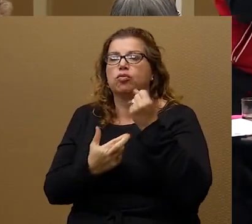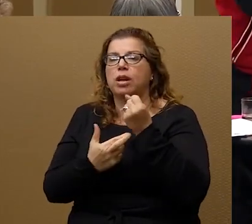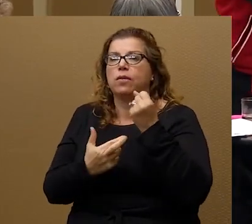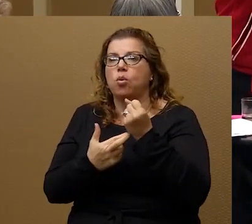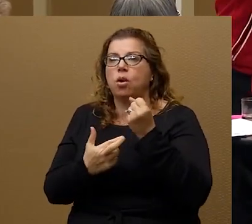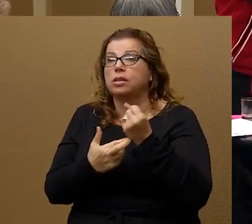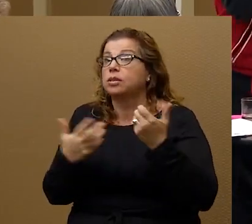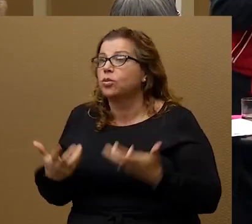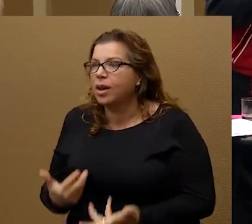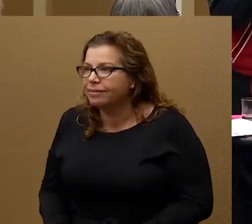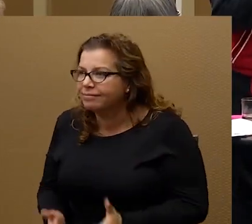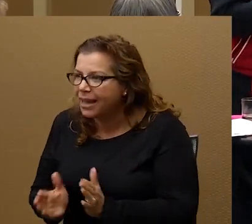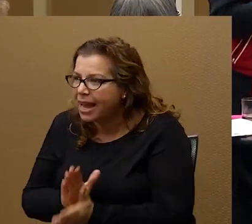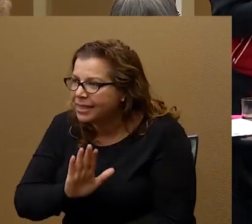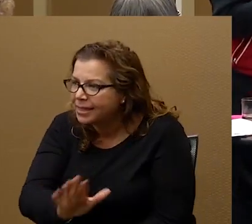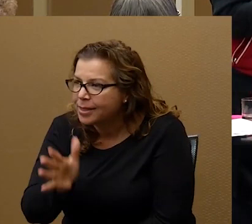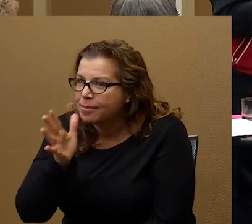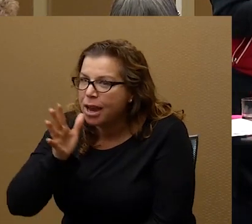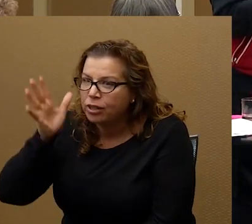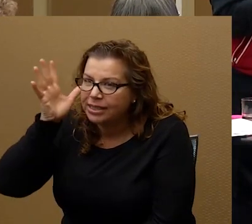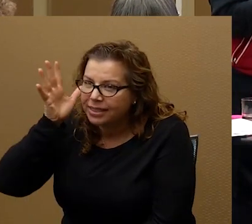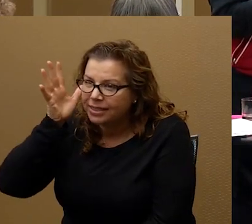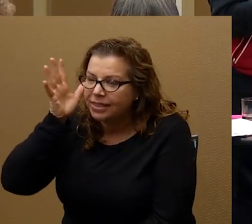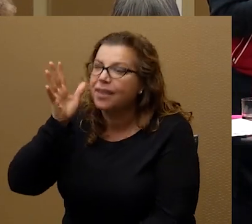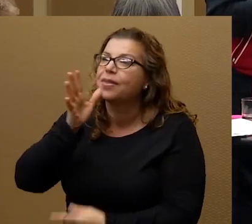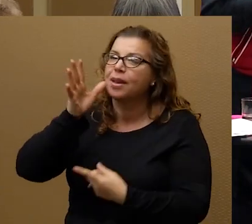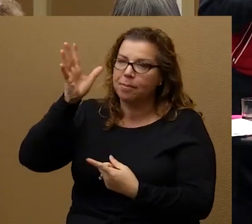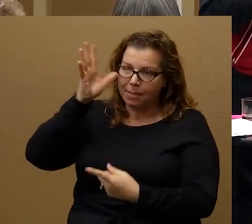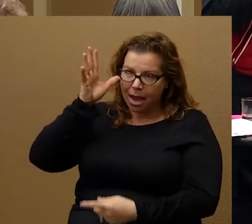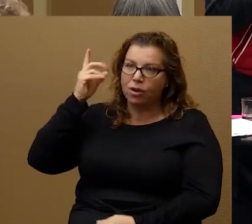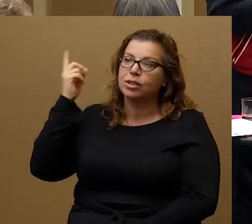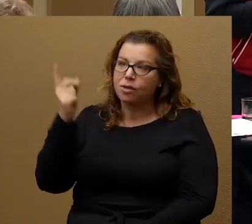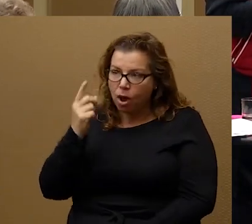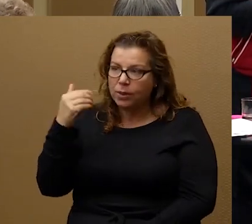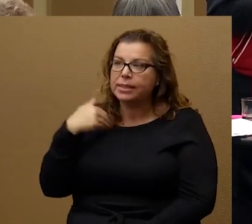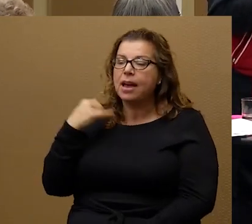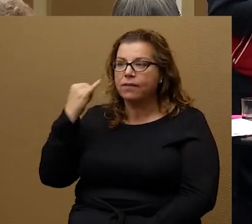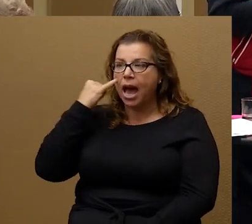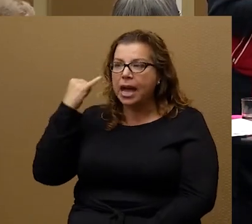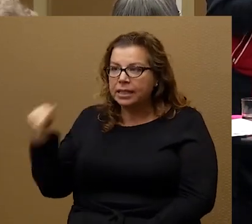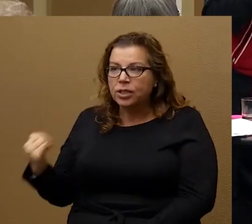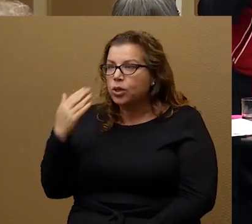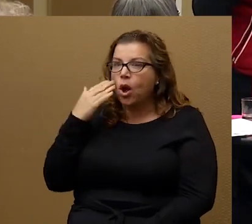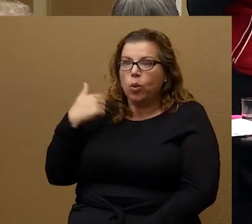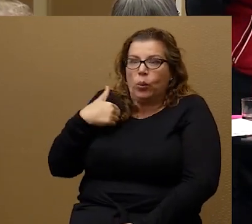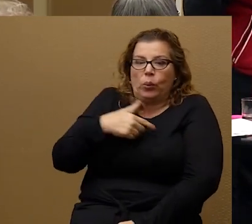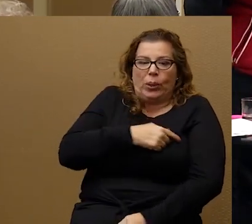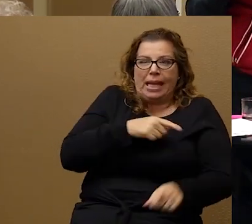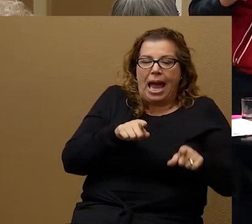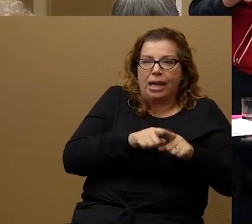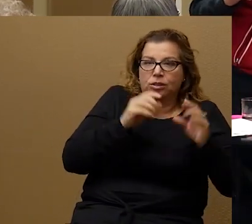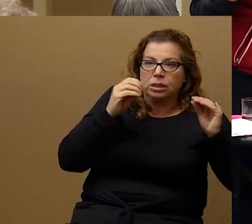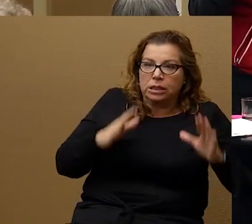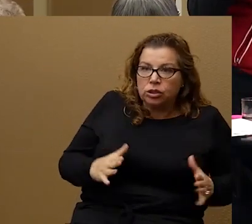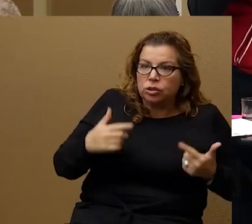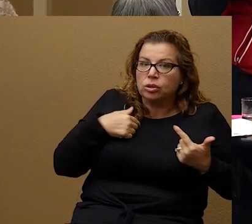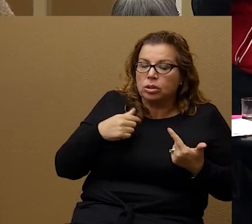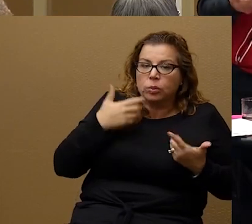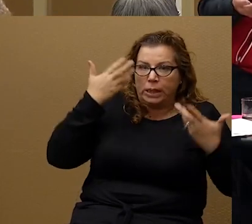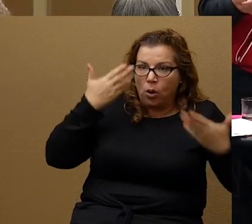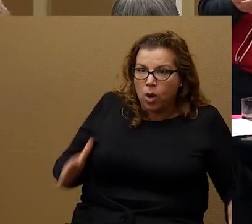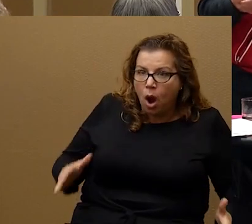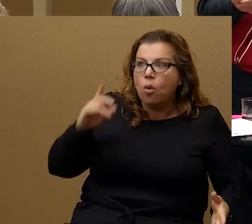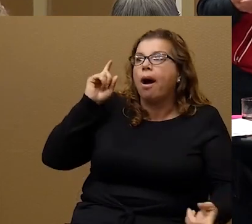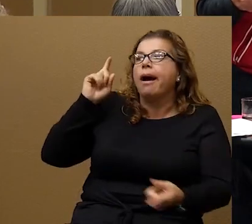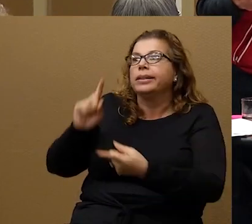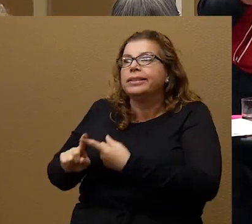Ask the parents. They always have a lot of ideas that the school usually haven't thought of, and we have to wait till the IEP meeting to